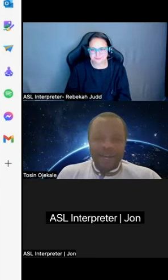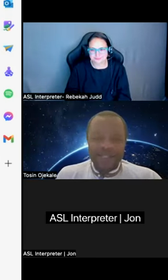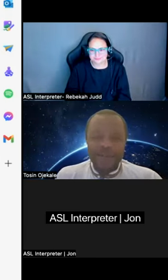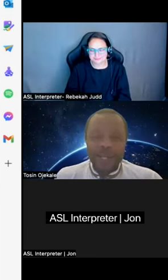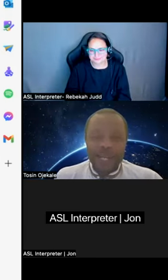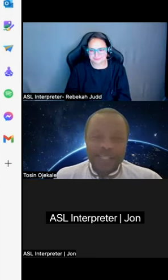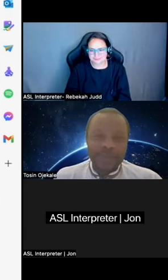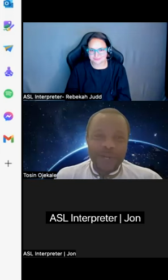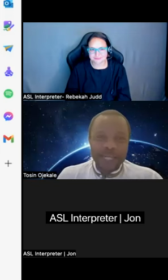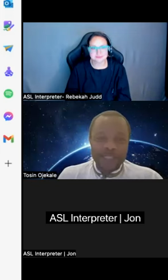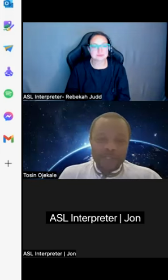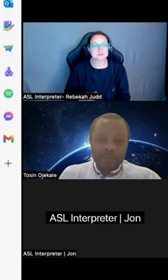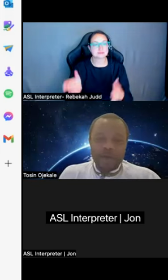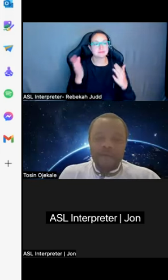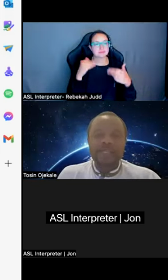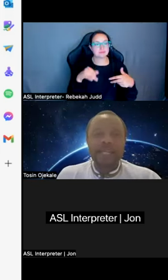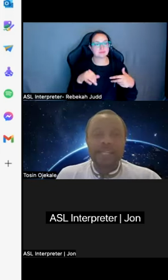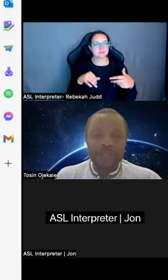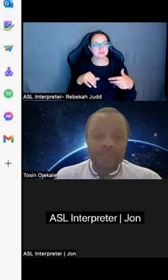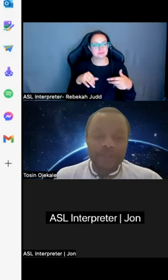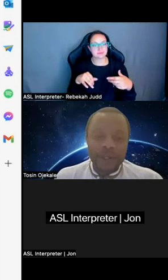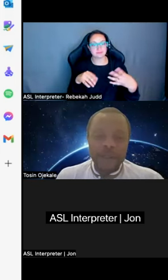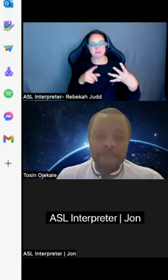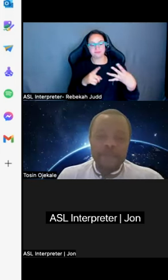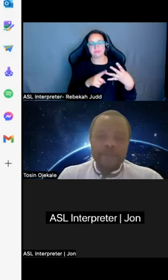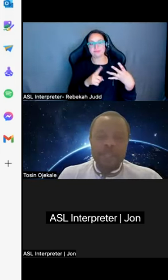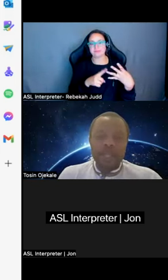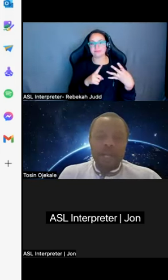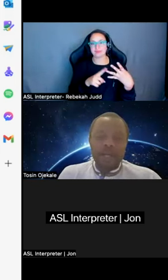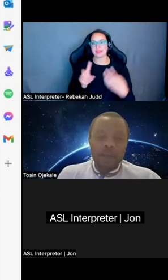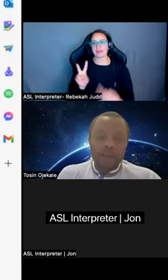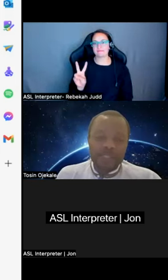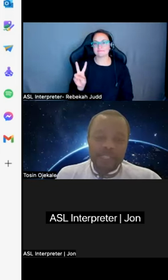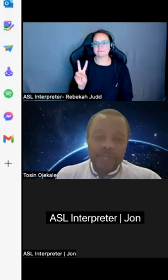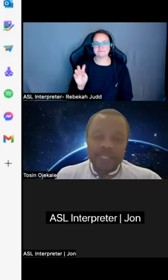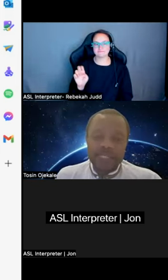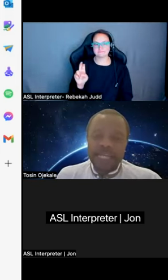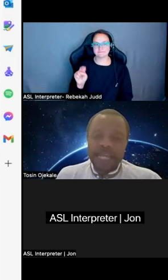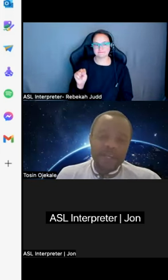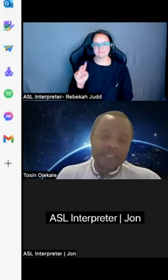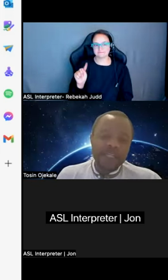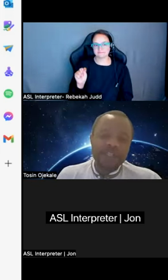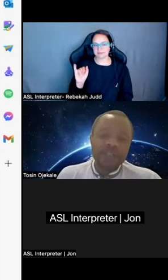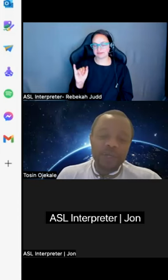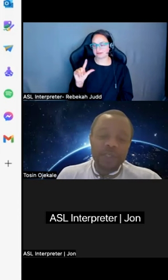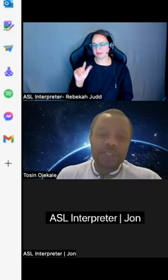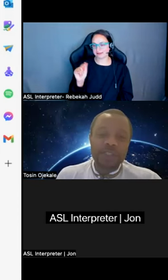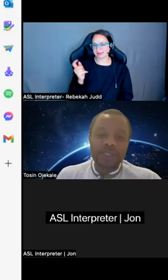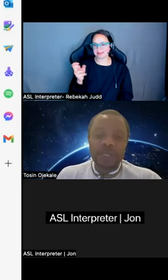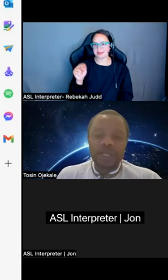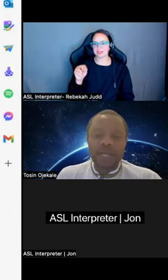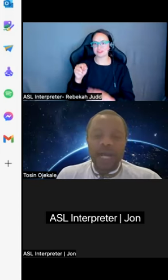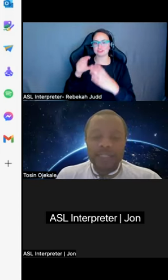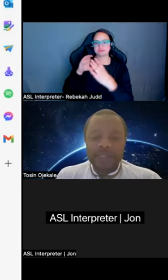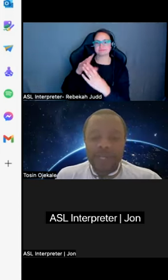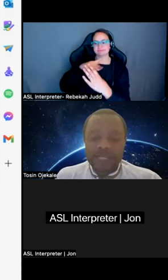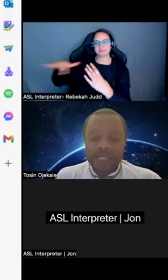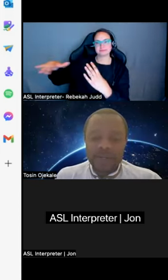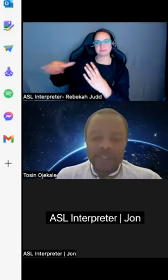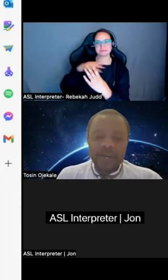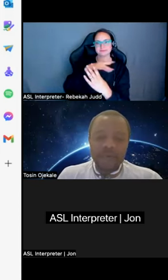All right, so the next one here talks about ventilation, okay? Closed spaces like ventilation ducts